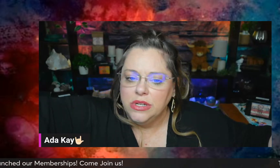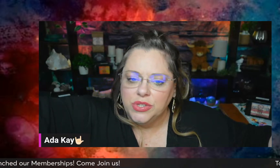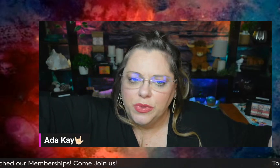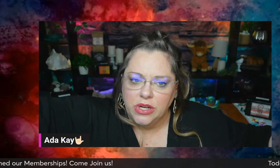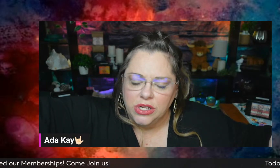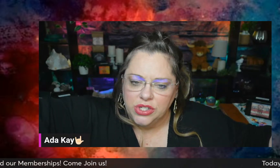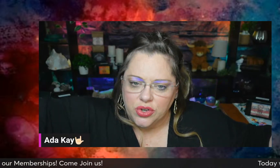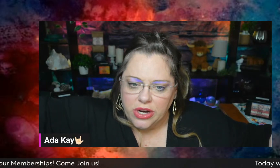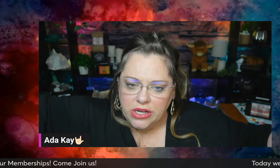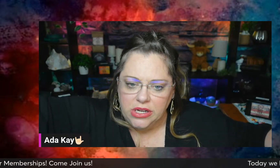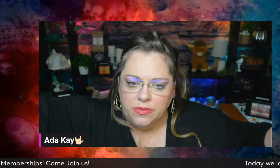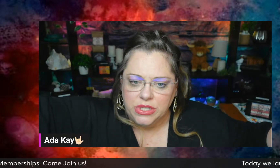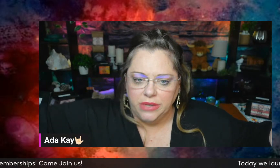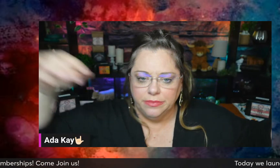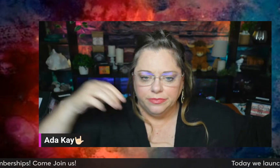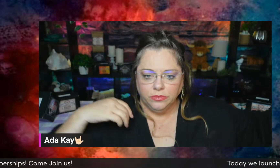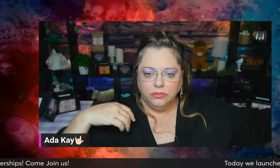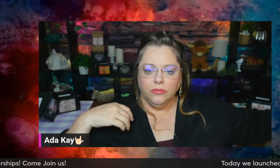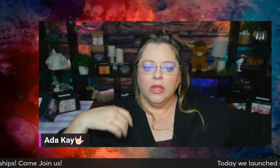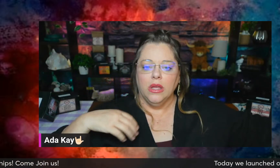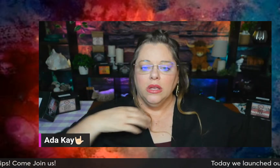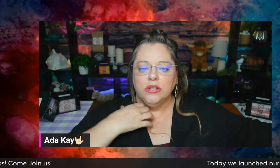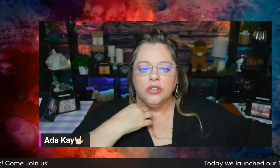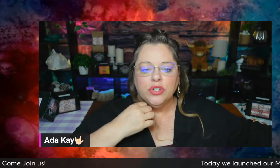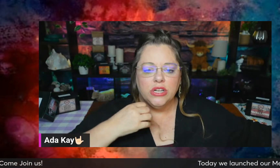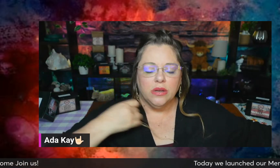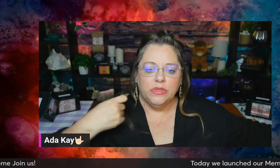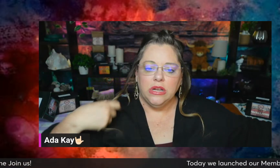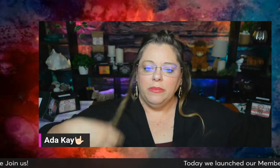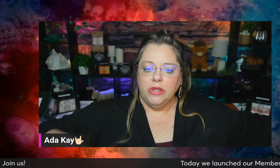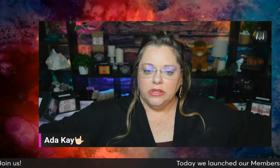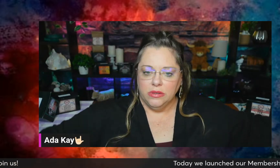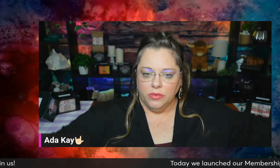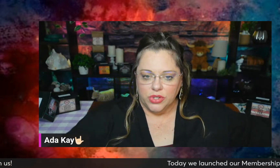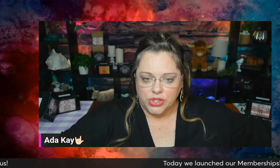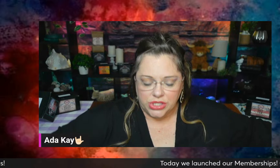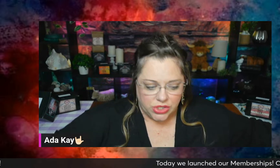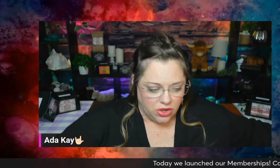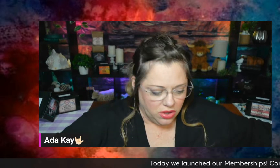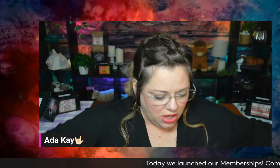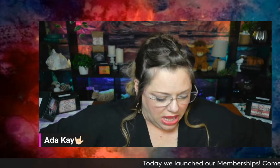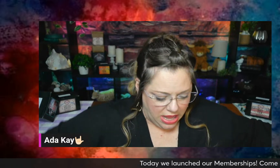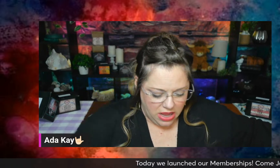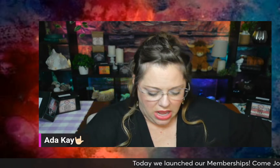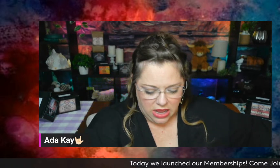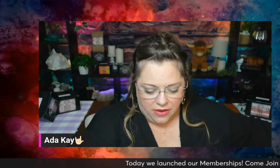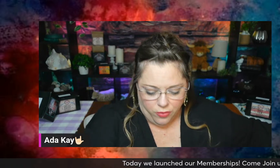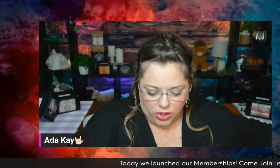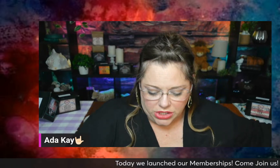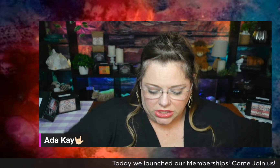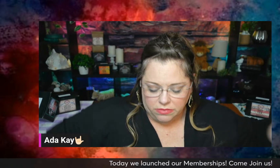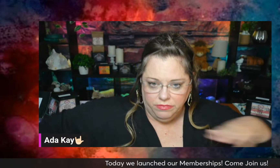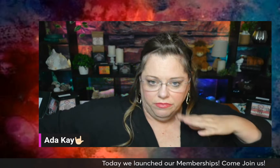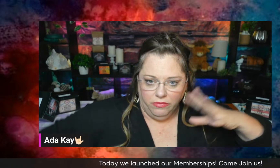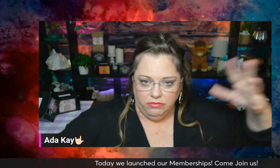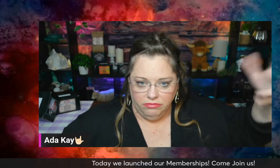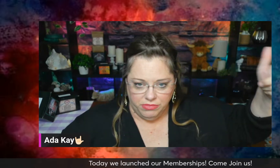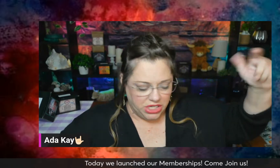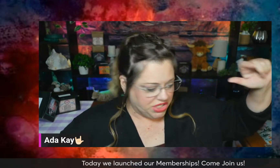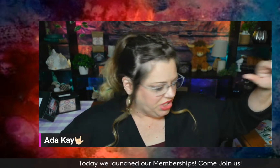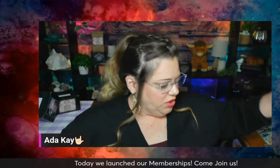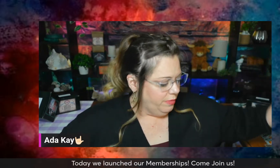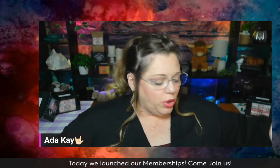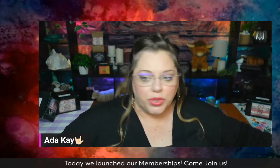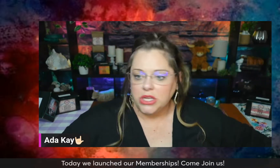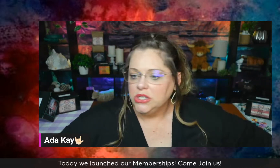she is a trained EMT. So she comes in. I'm in the emergency stall. I wanted to